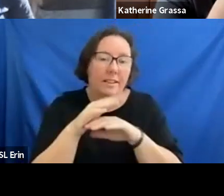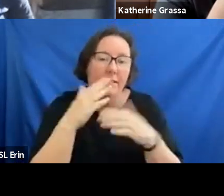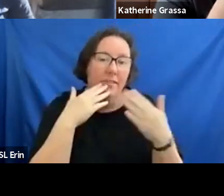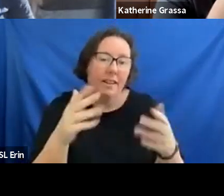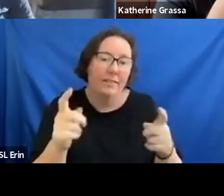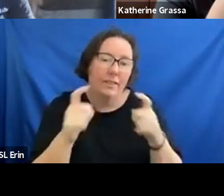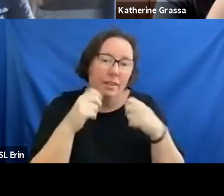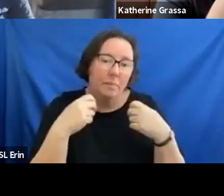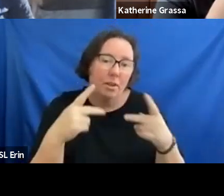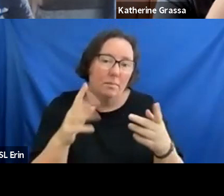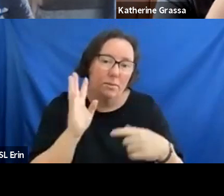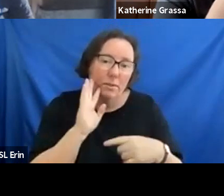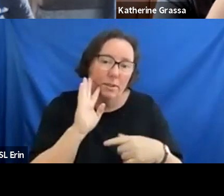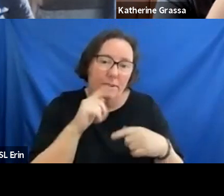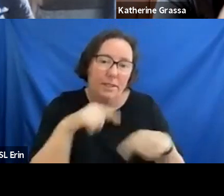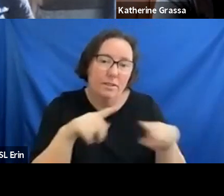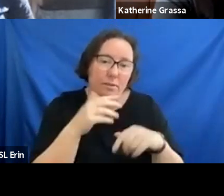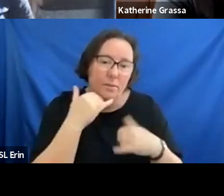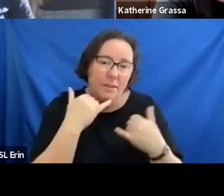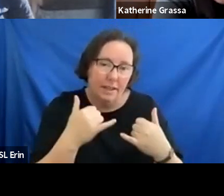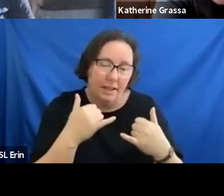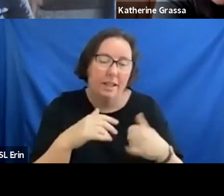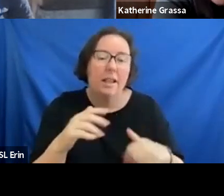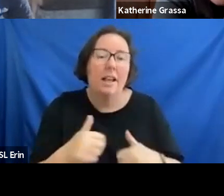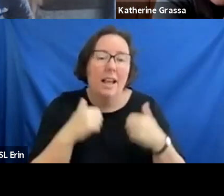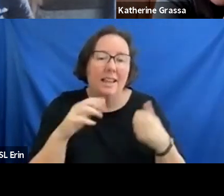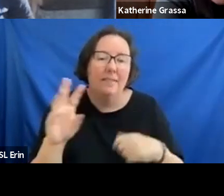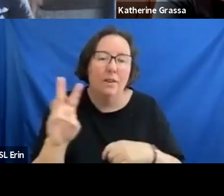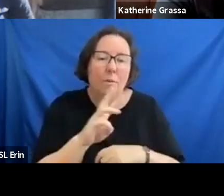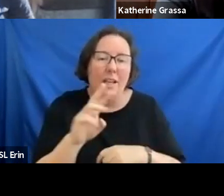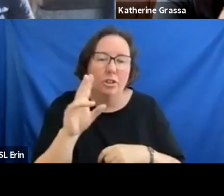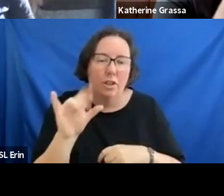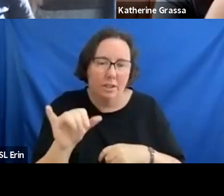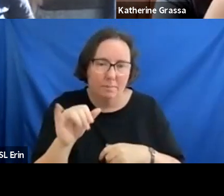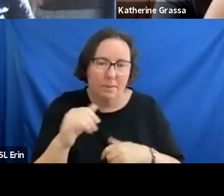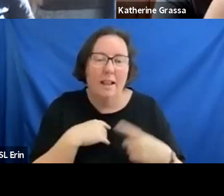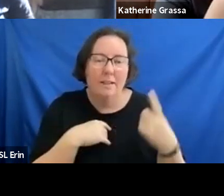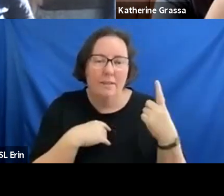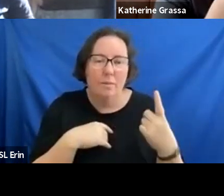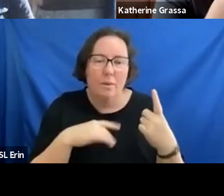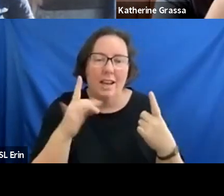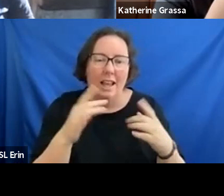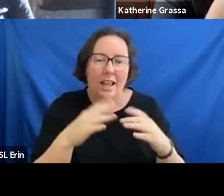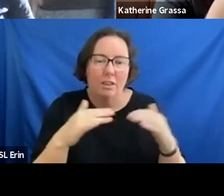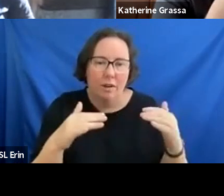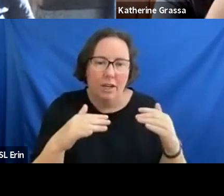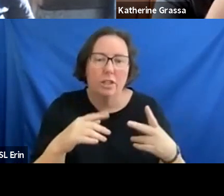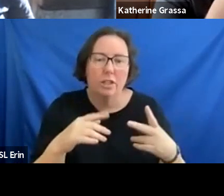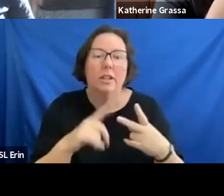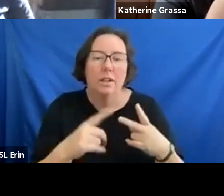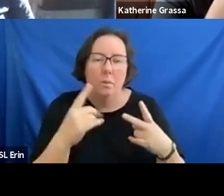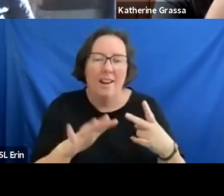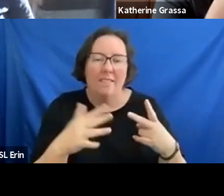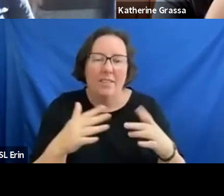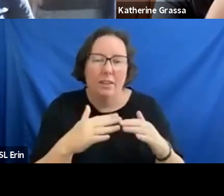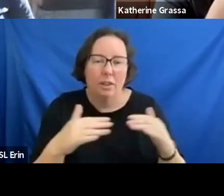giving me an opportunity today to speak out. I live in West Roxbury. I have one 8th grader and one 5th